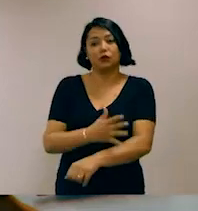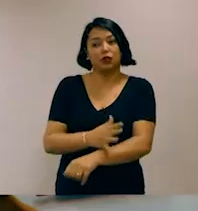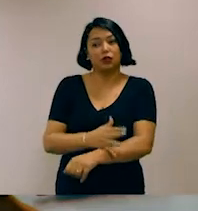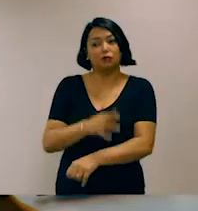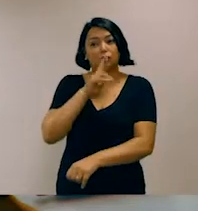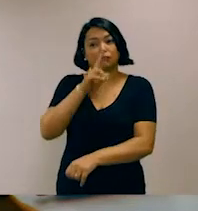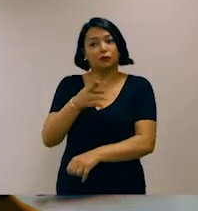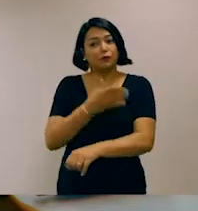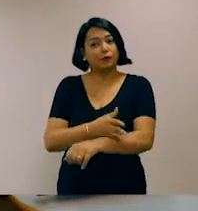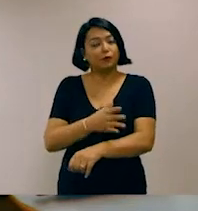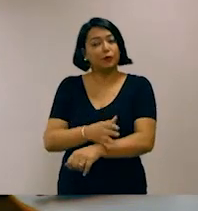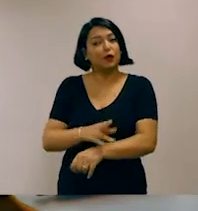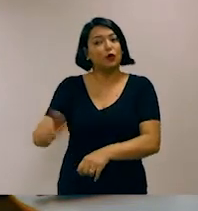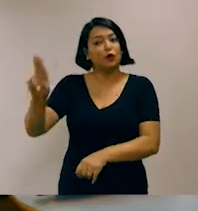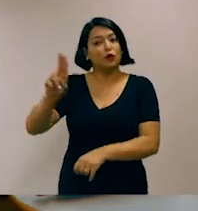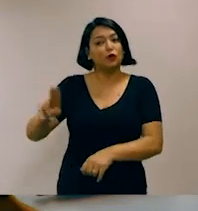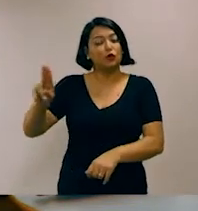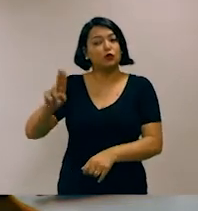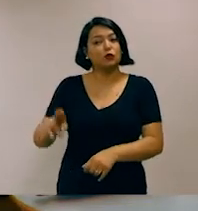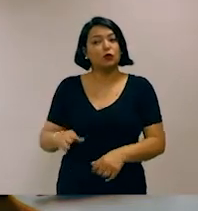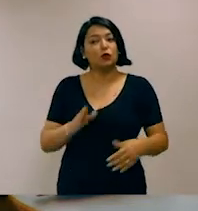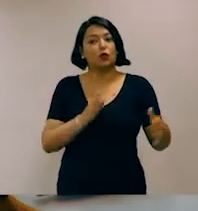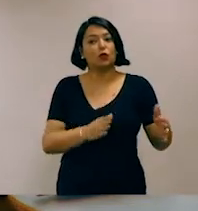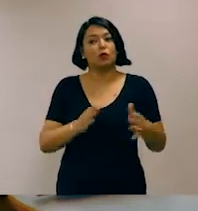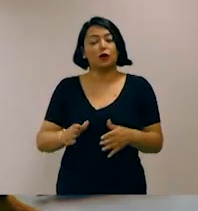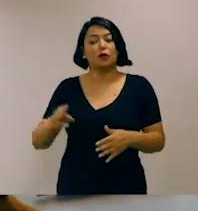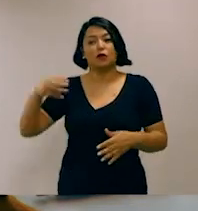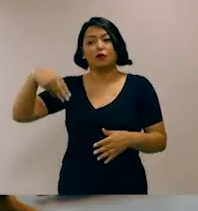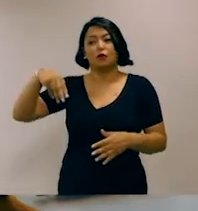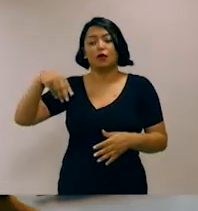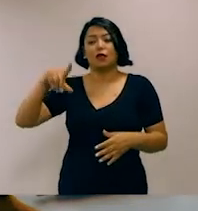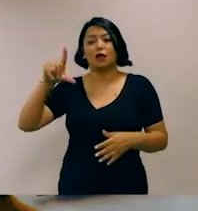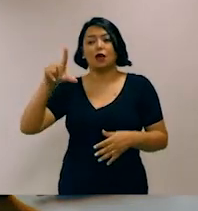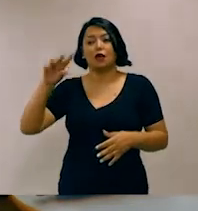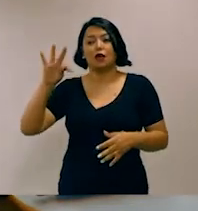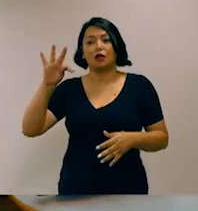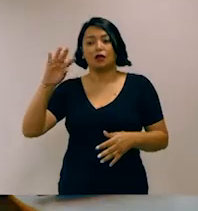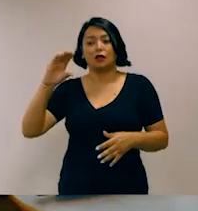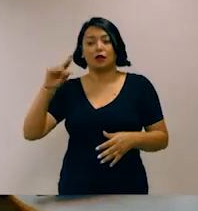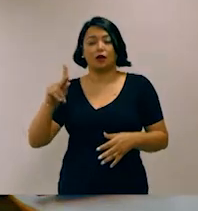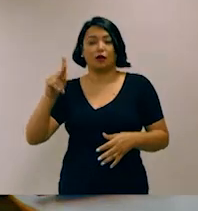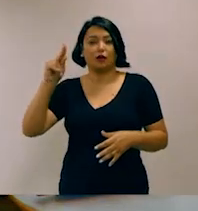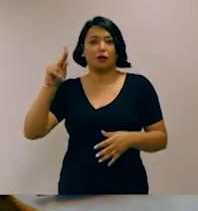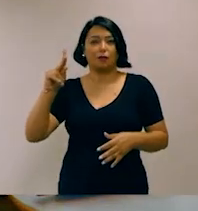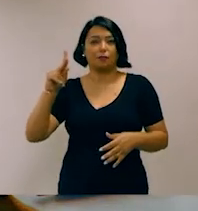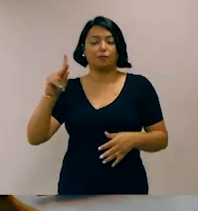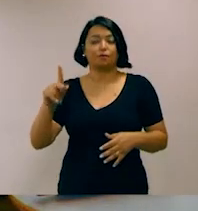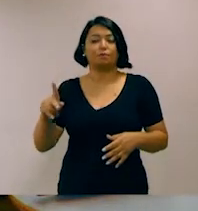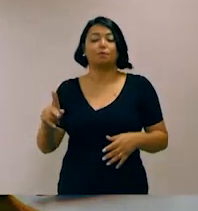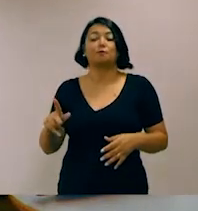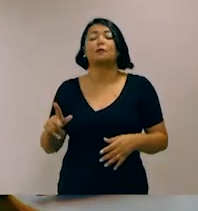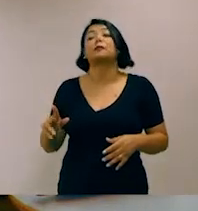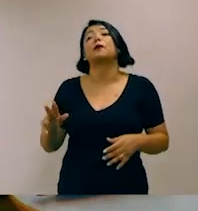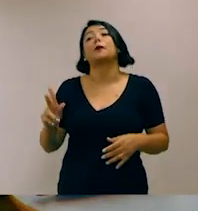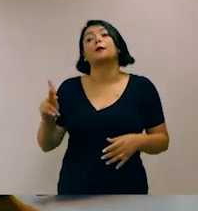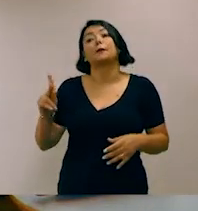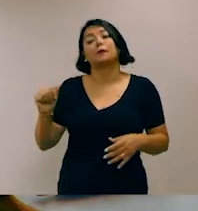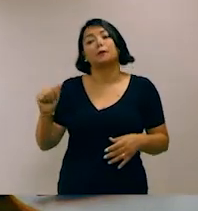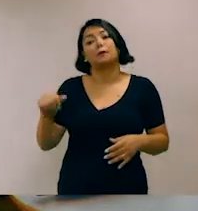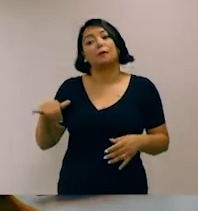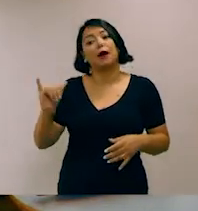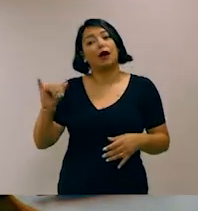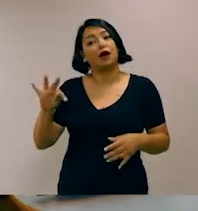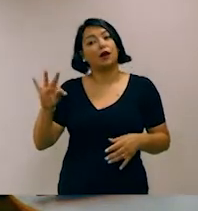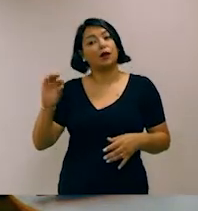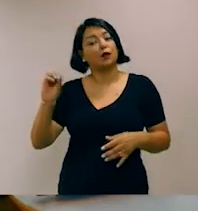Well, the training, we used the LNTK's modules and also from Python